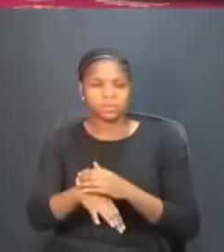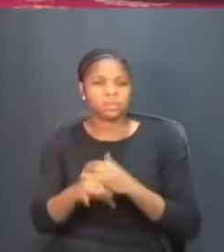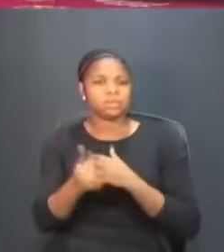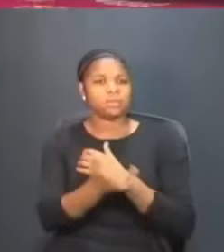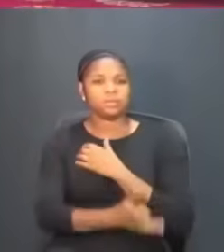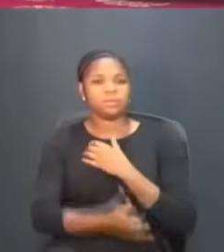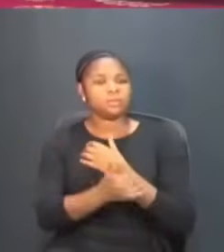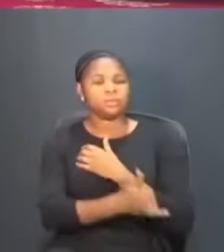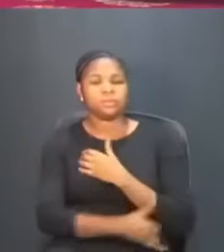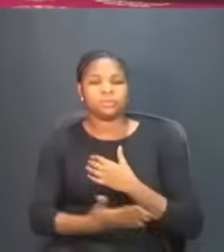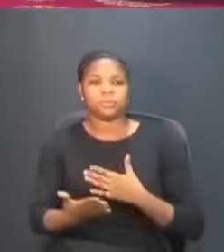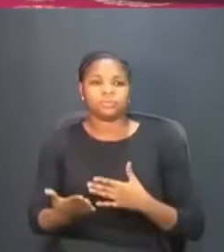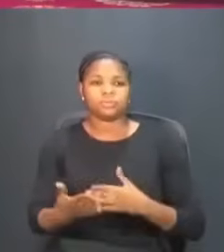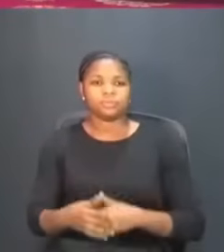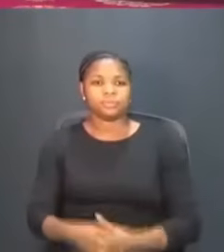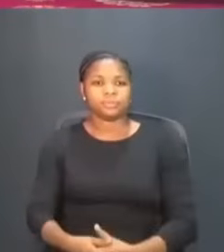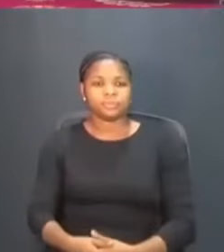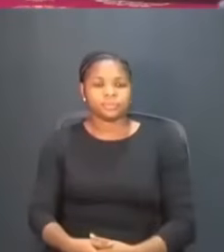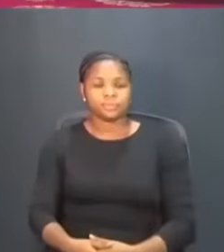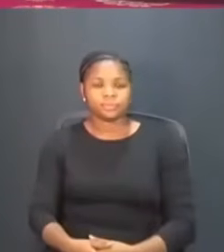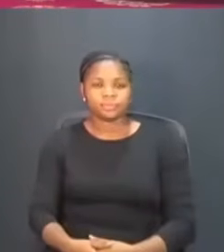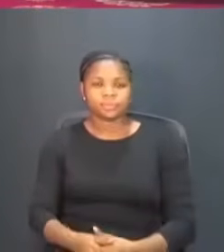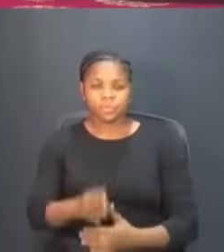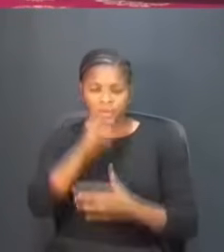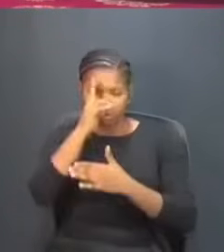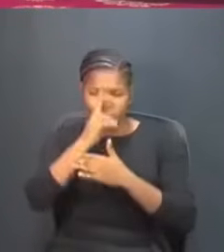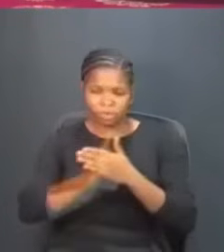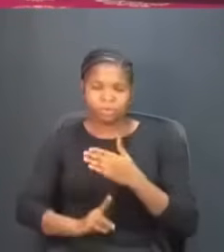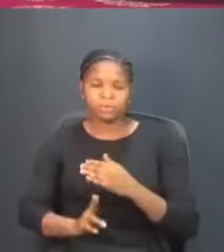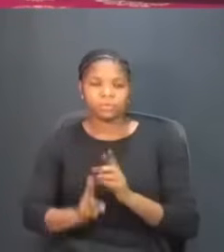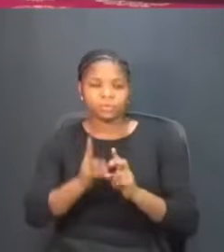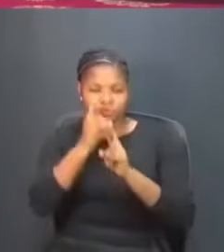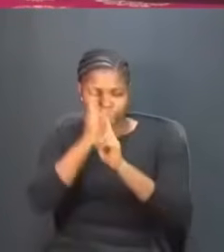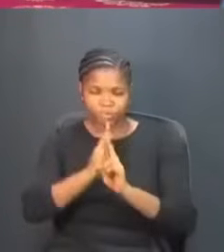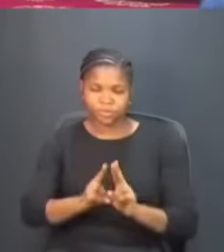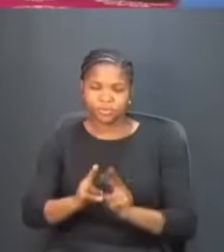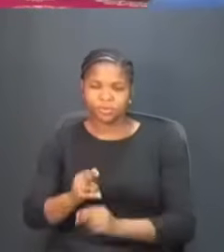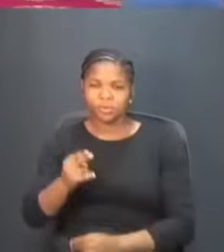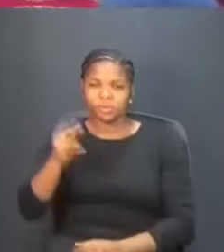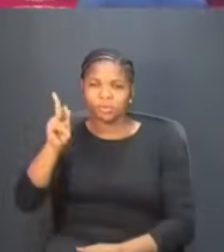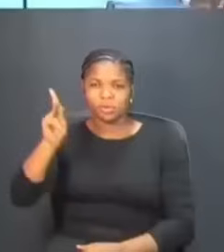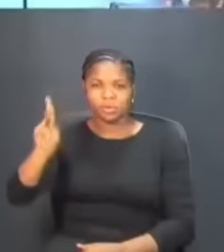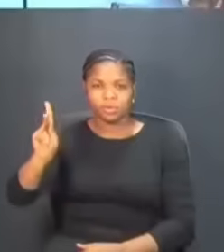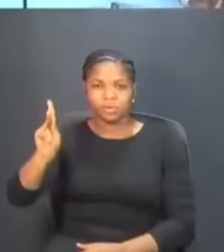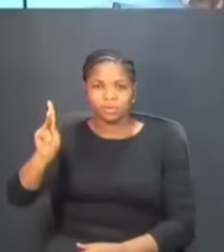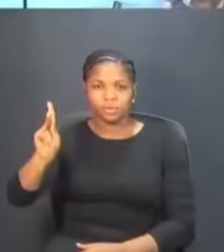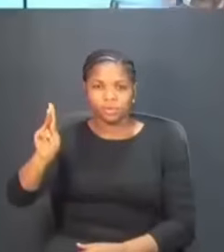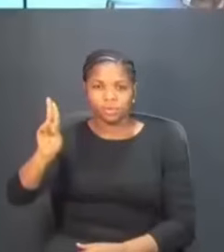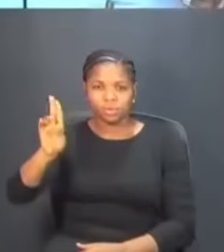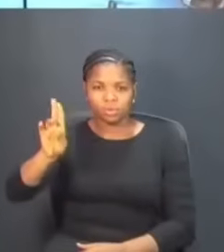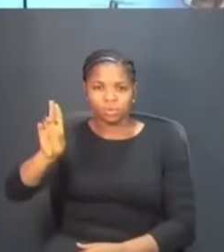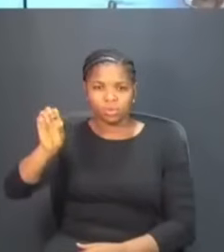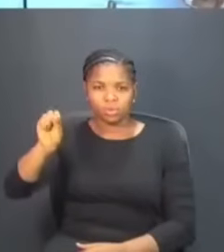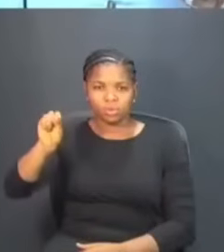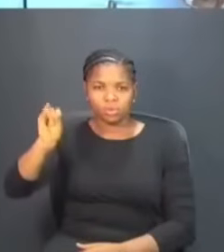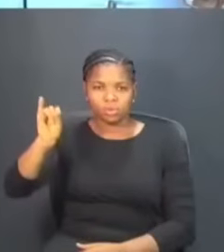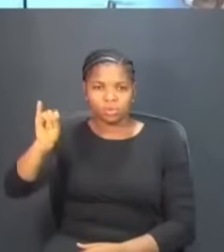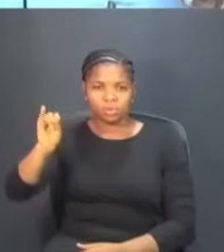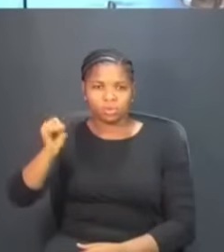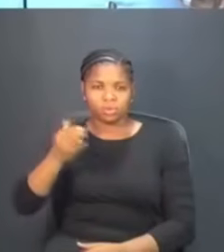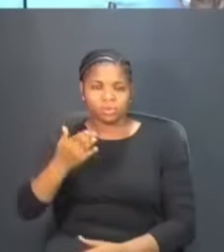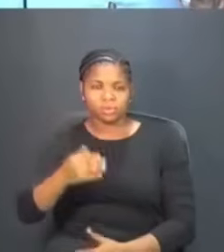Yes, Honorable Kinsinyako. Mr. Speaker, I would like to ask the